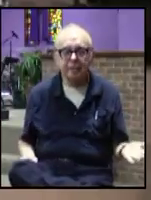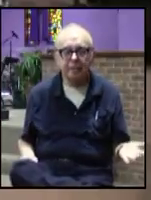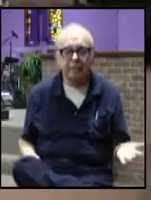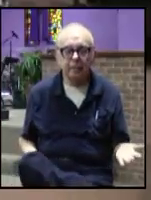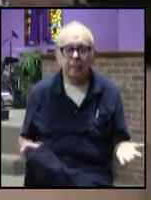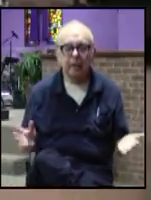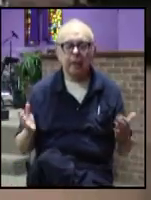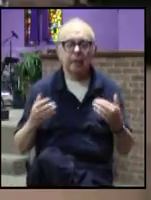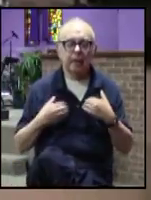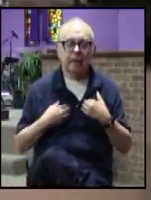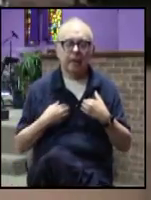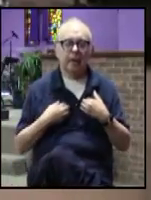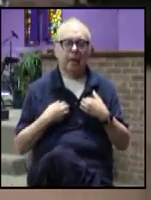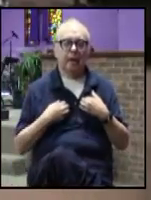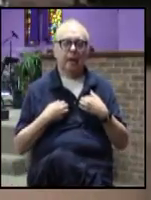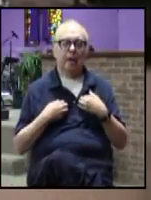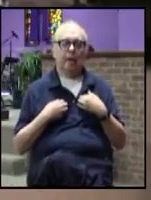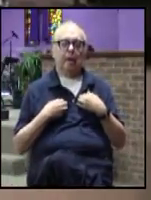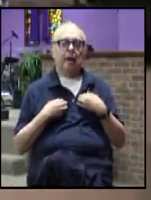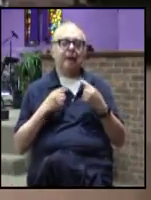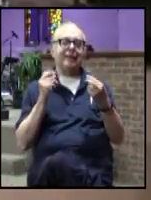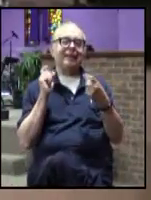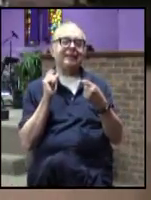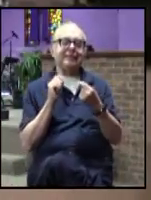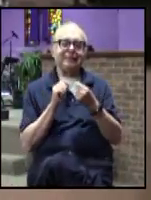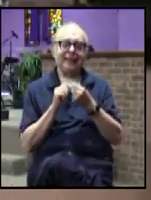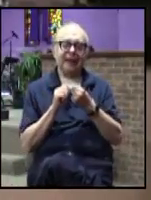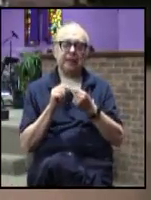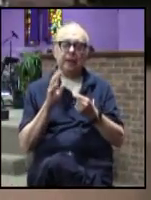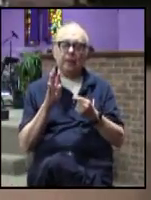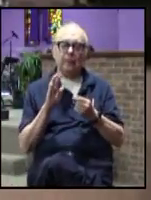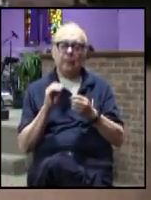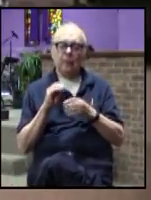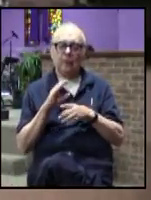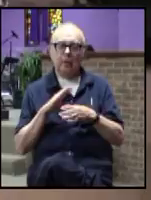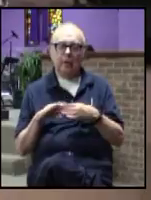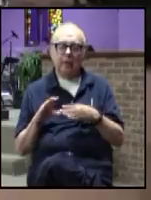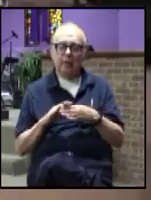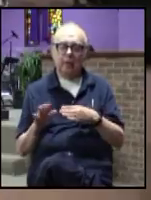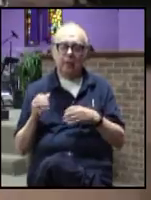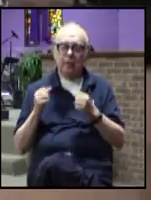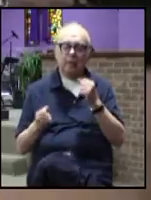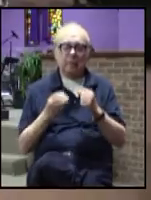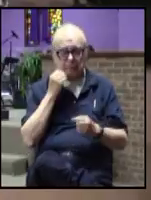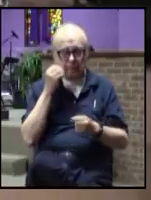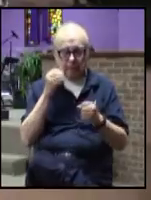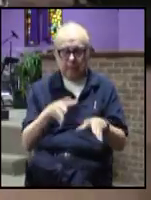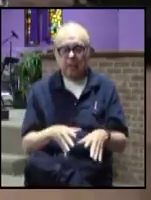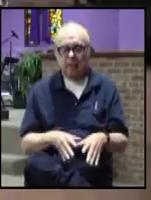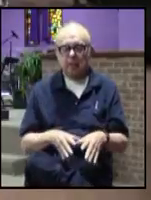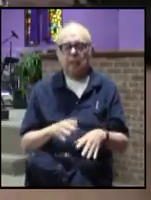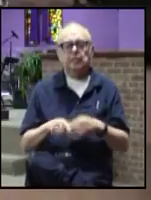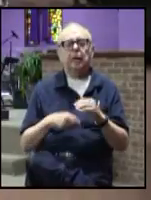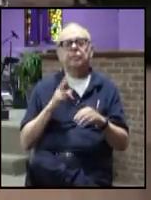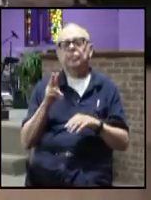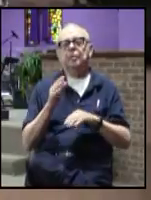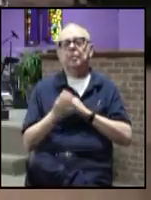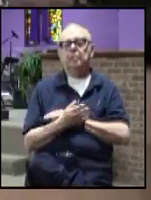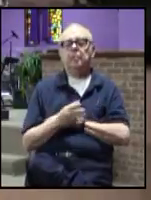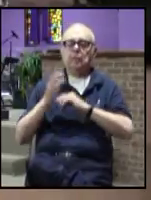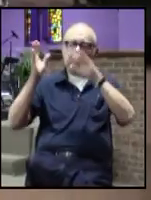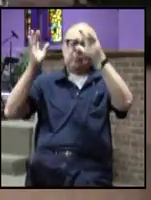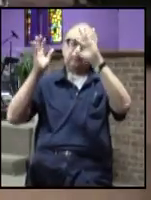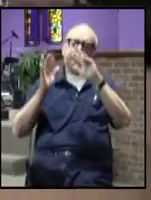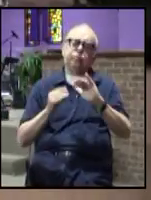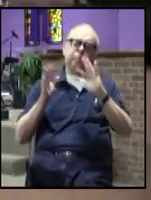what? I had exactly $40. We drive home. He lets us out about 2 in the morning. It's